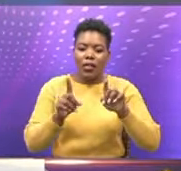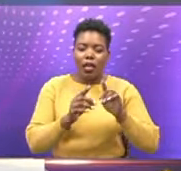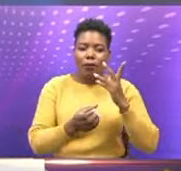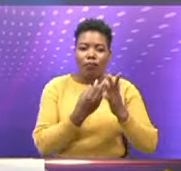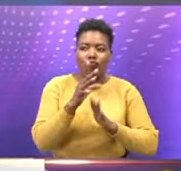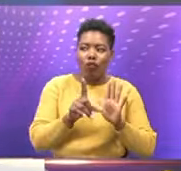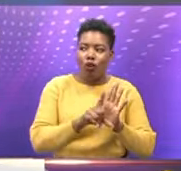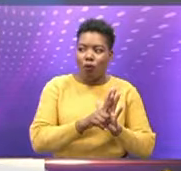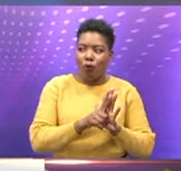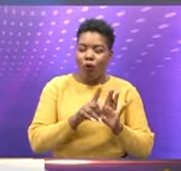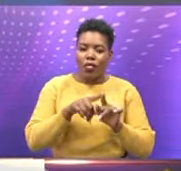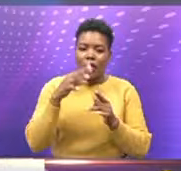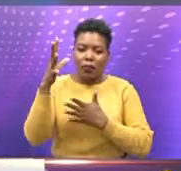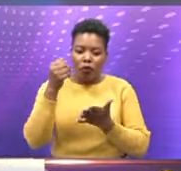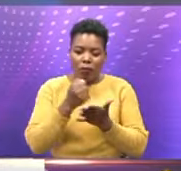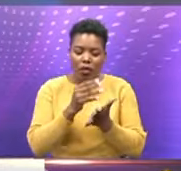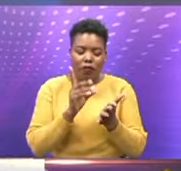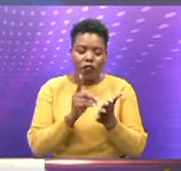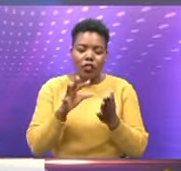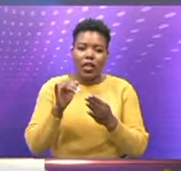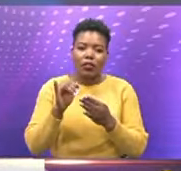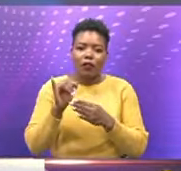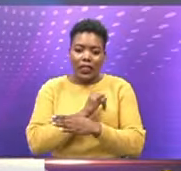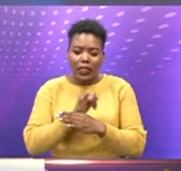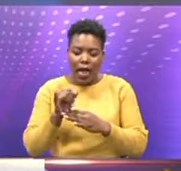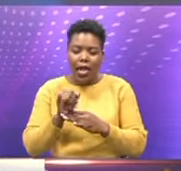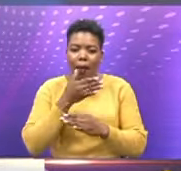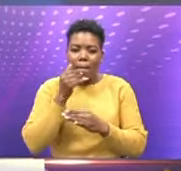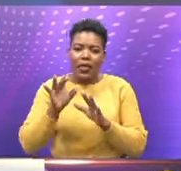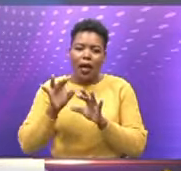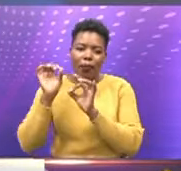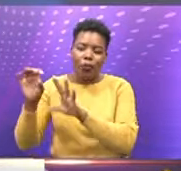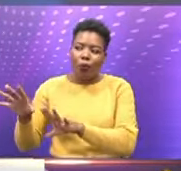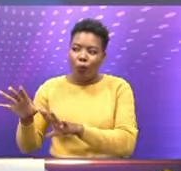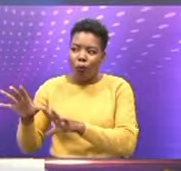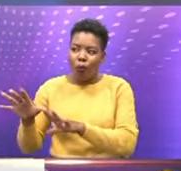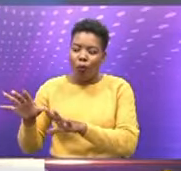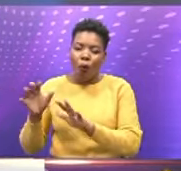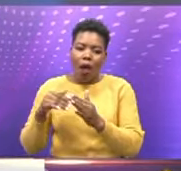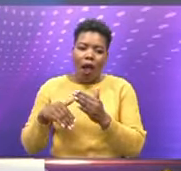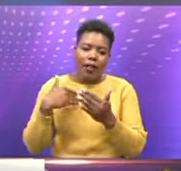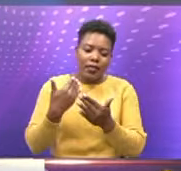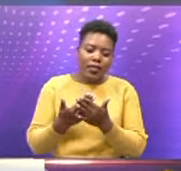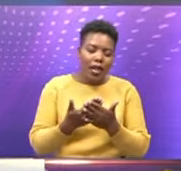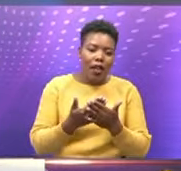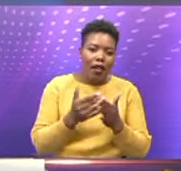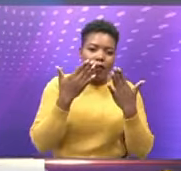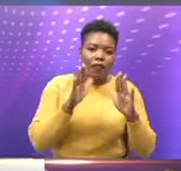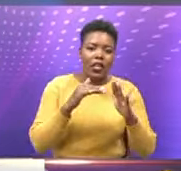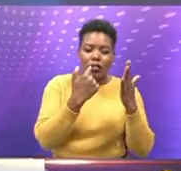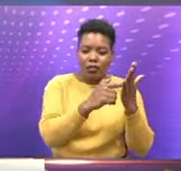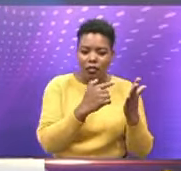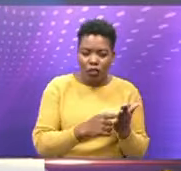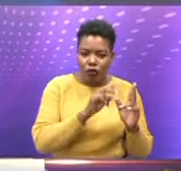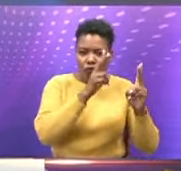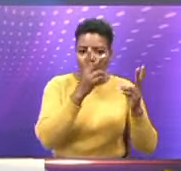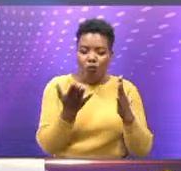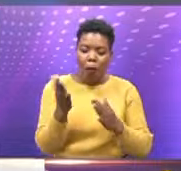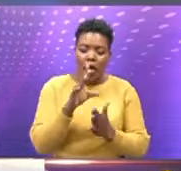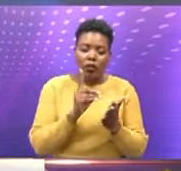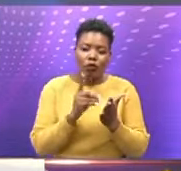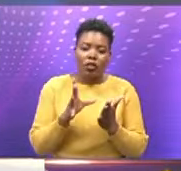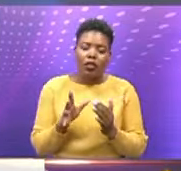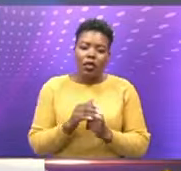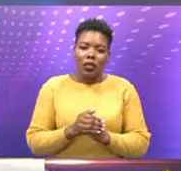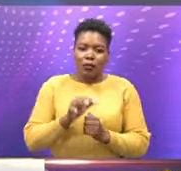ni wach ndiko e tich lakteche mag interns oket oko mar twak. Nyaka Doho melre tiek winjo bura malos e wi wachno. Magi timore kinde ma riwruok